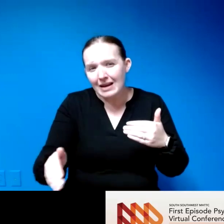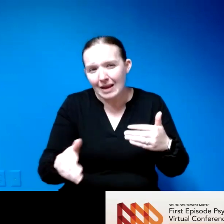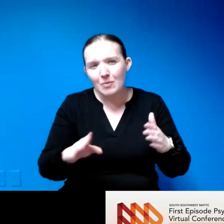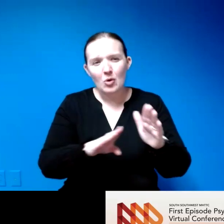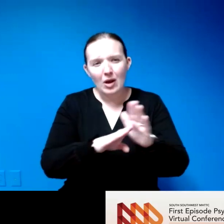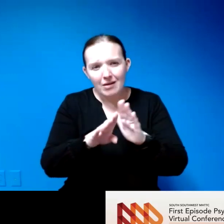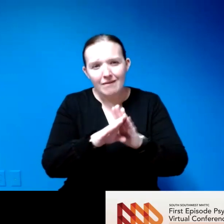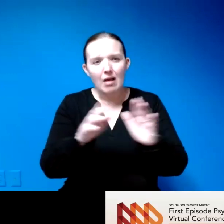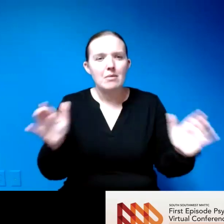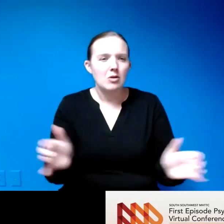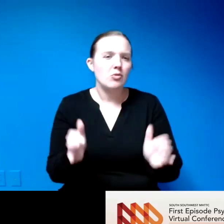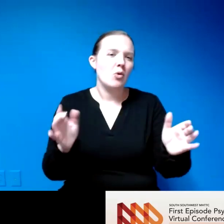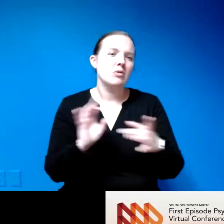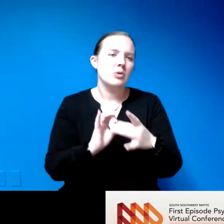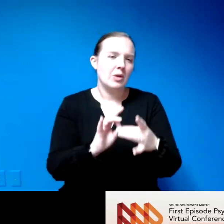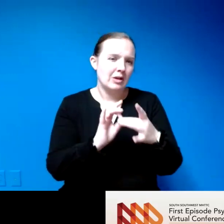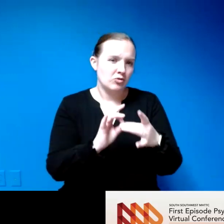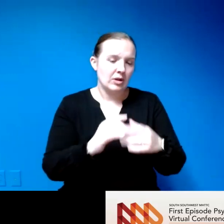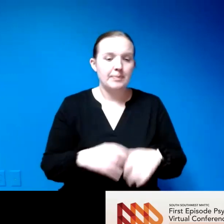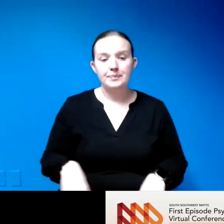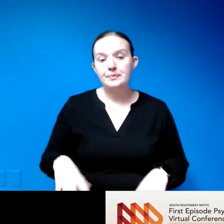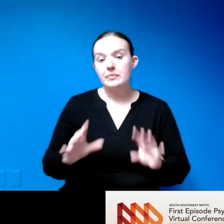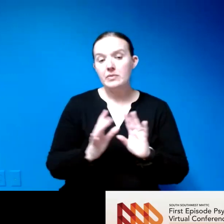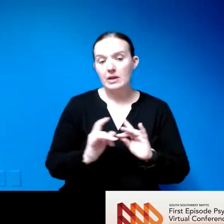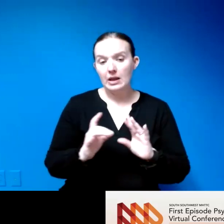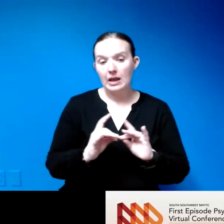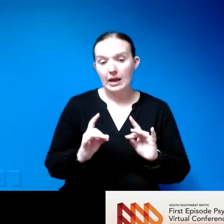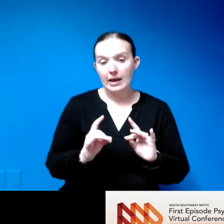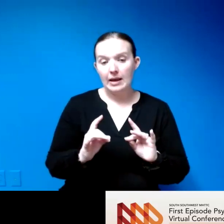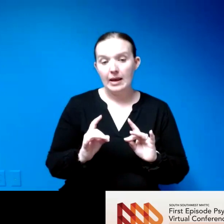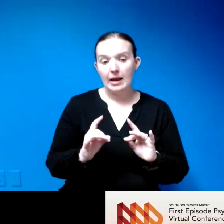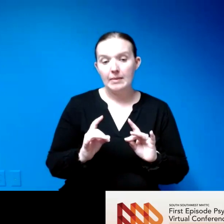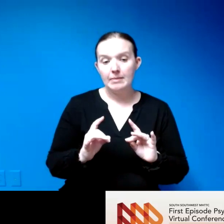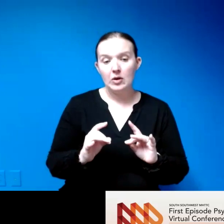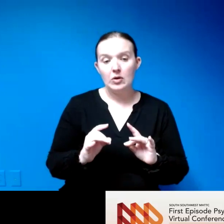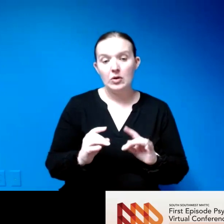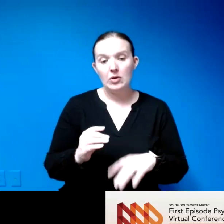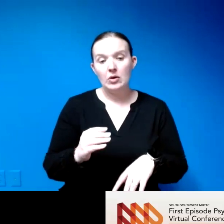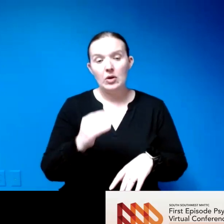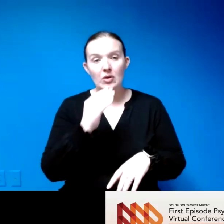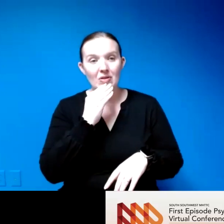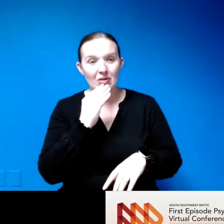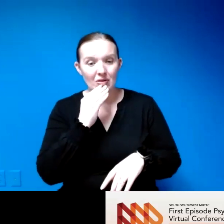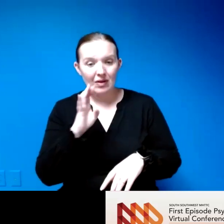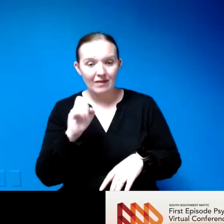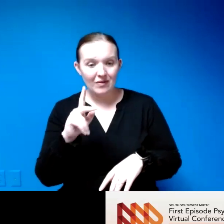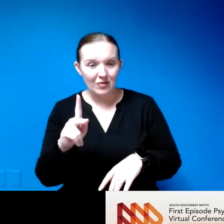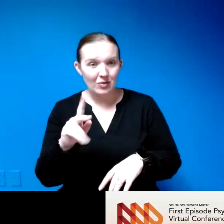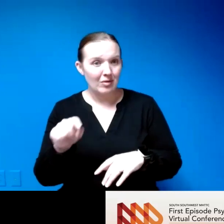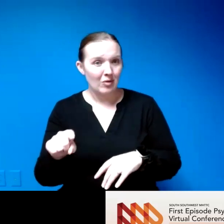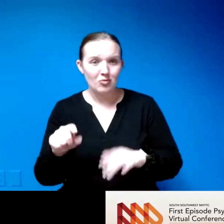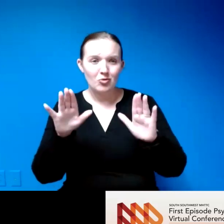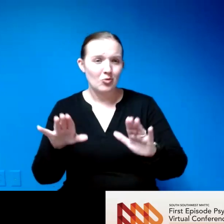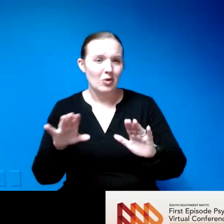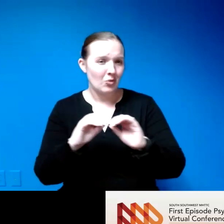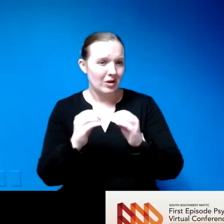relationships. Where I mentioned the food bank, for example, it's a very excellent organization in